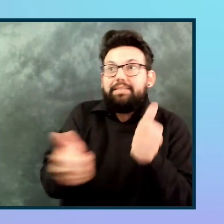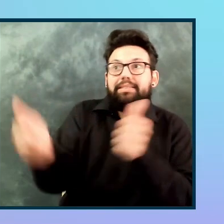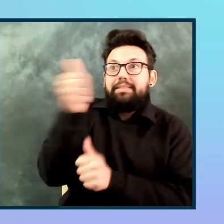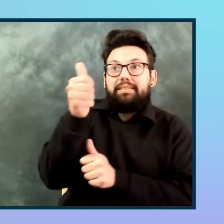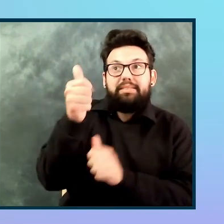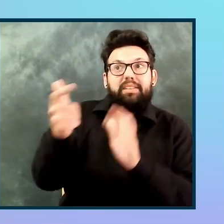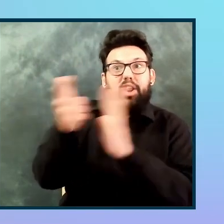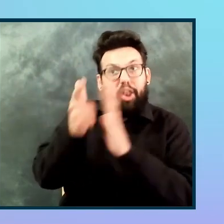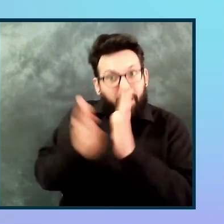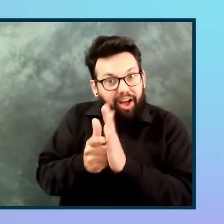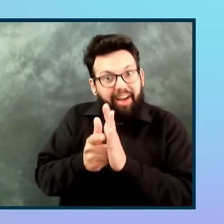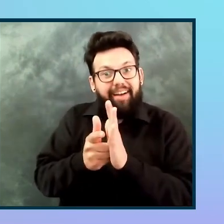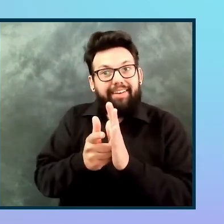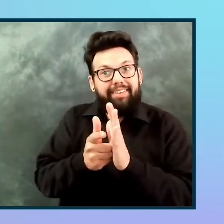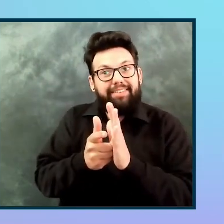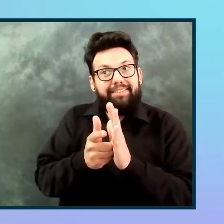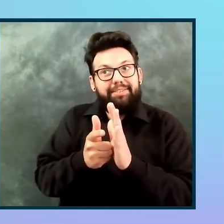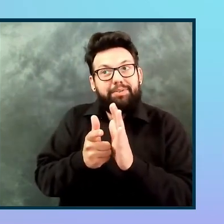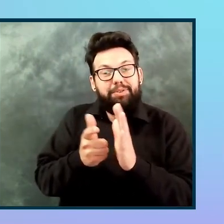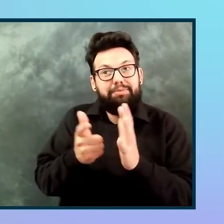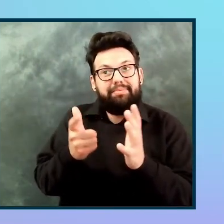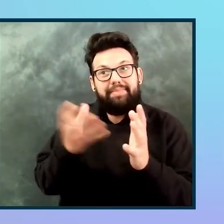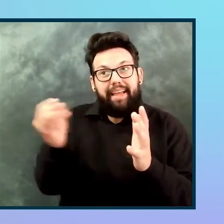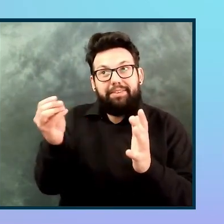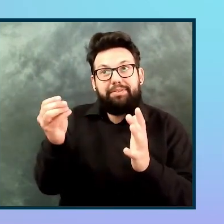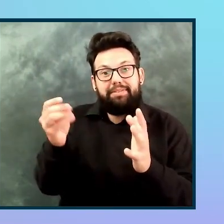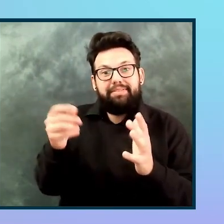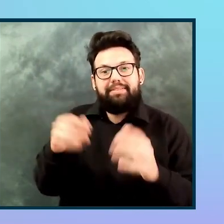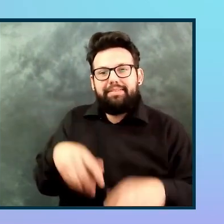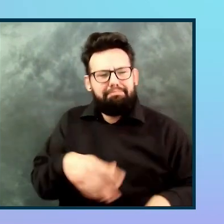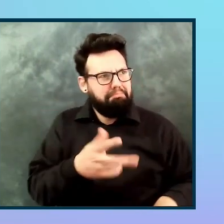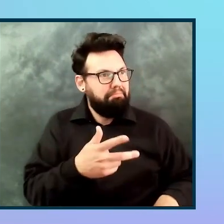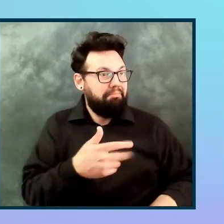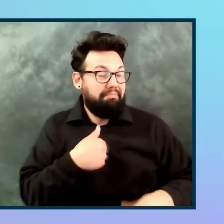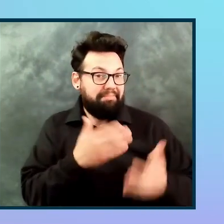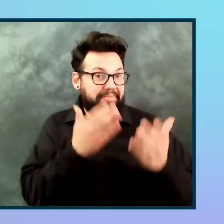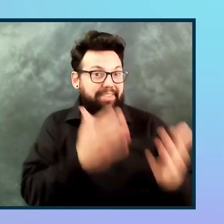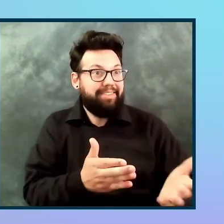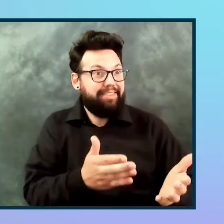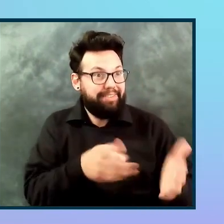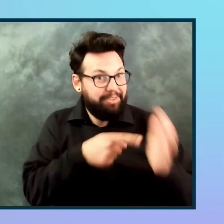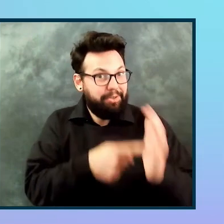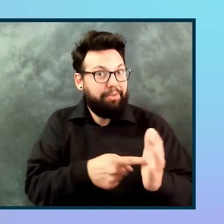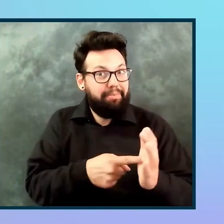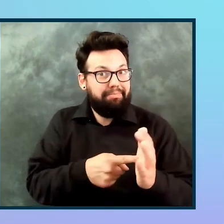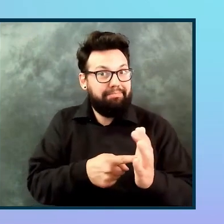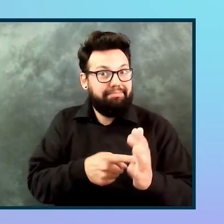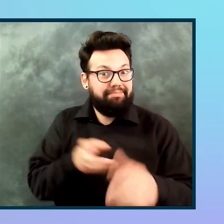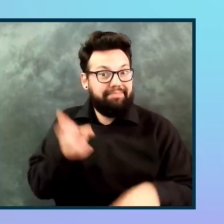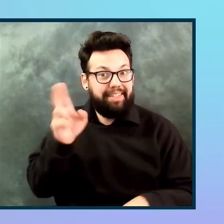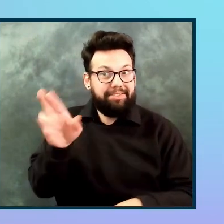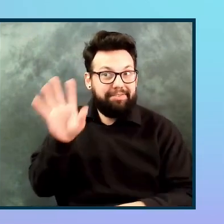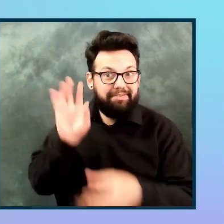board with compliance? I would say show them all the lawsuits, but that's